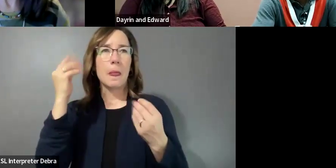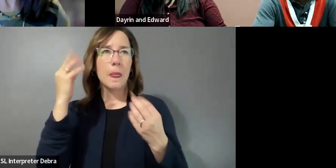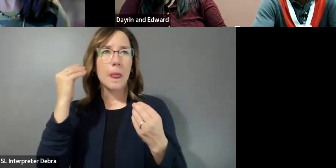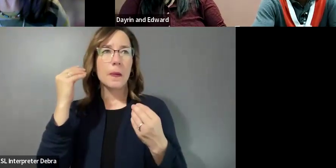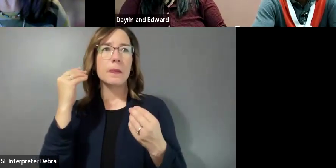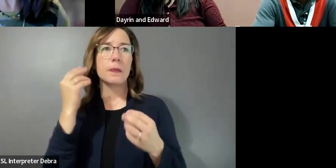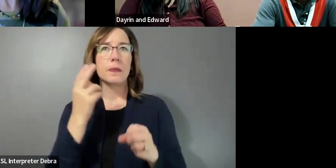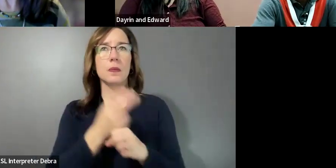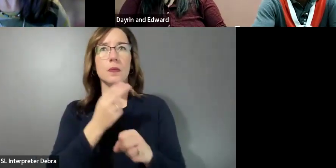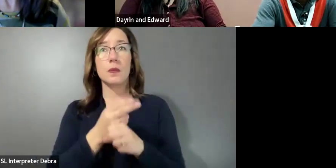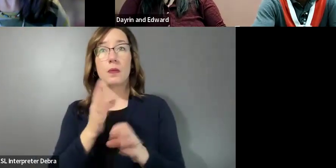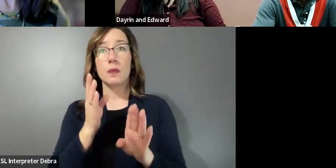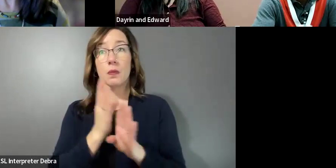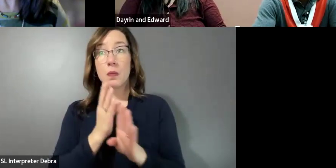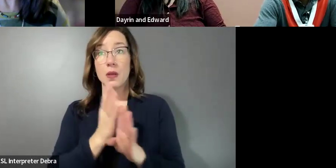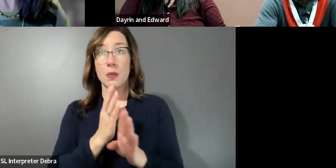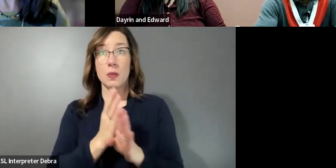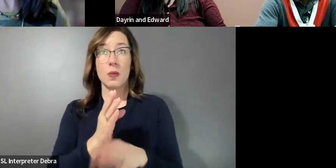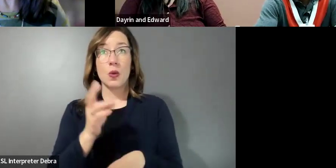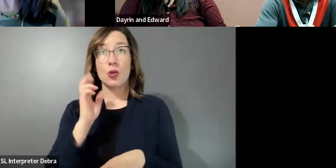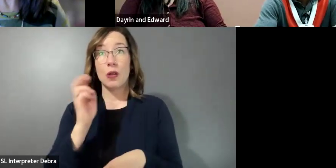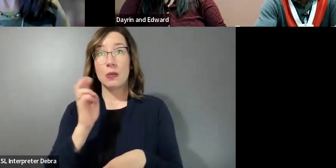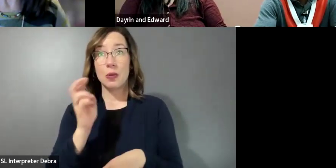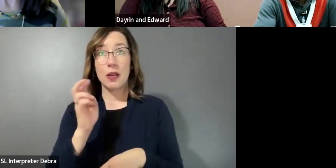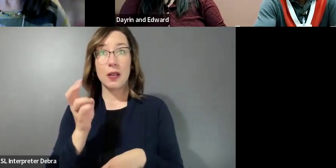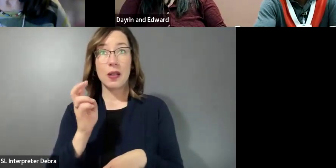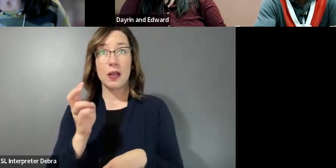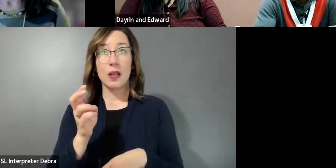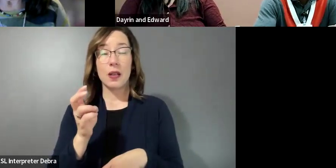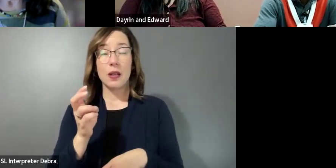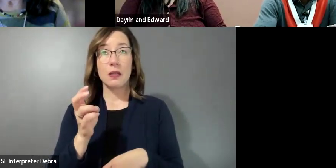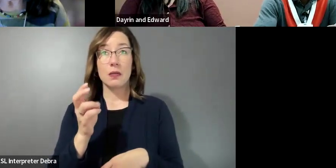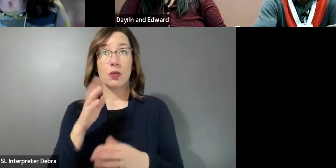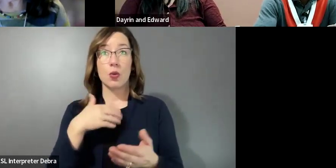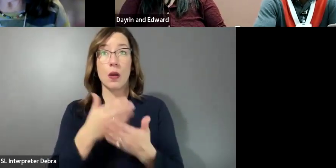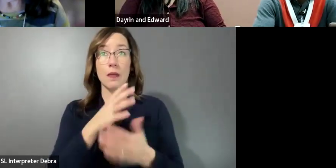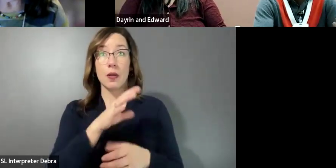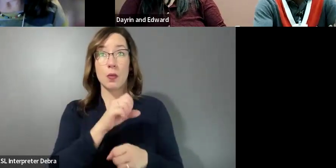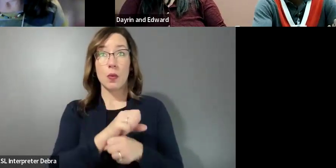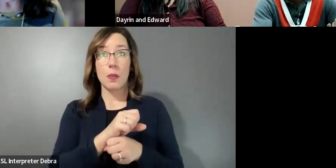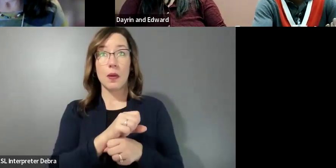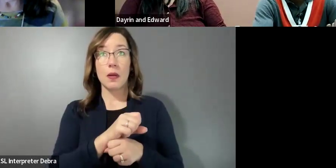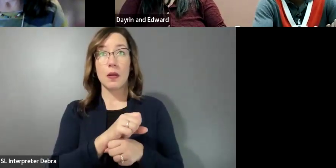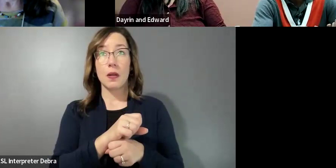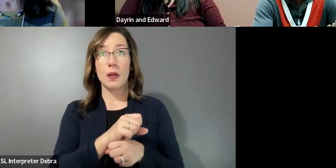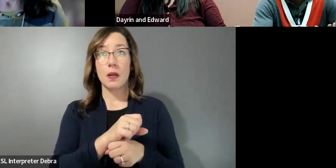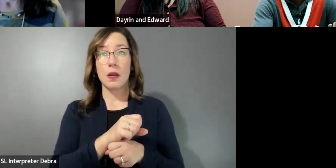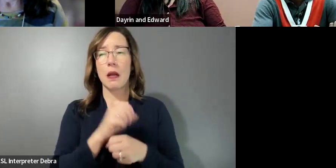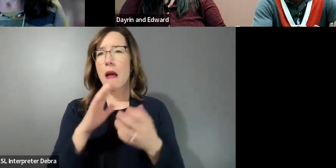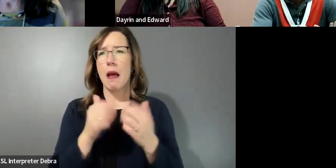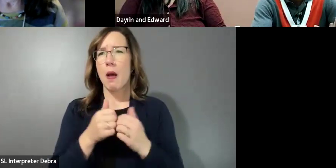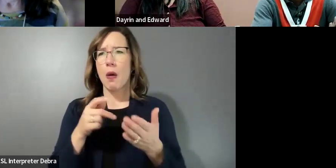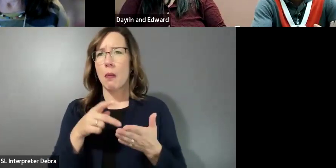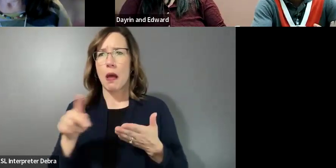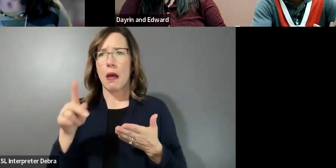using the transportation, when it gets into my appointment, I need to think about how am I gonna pay for